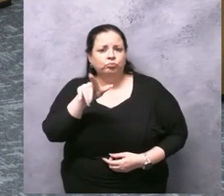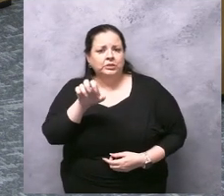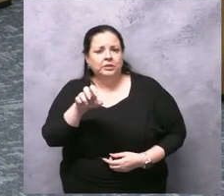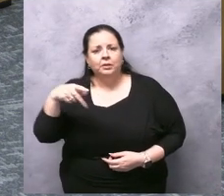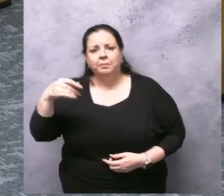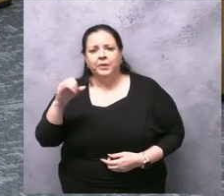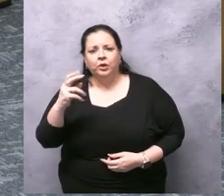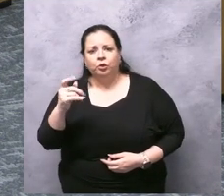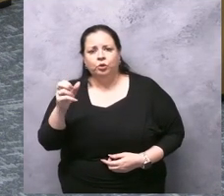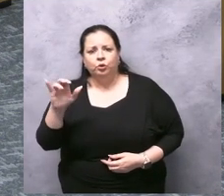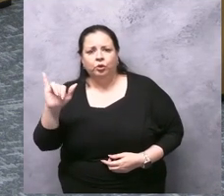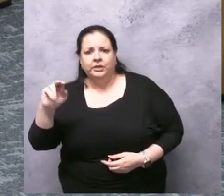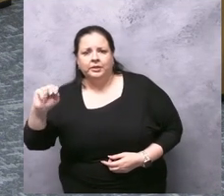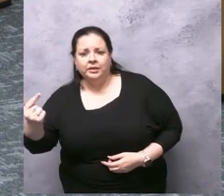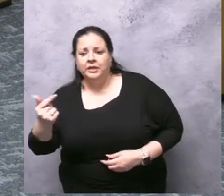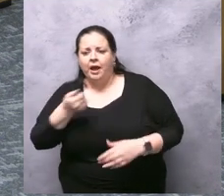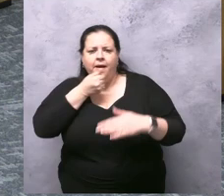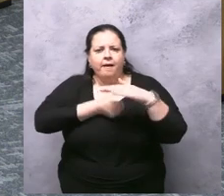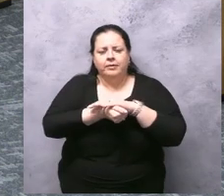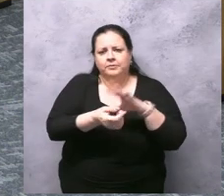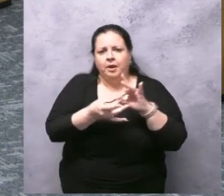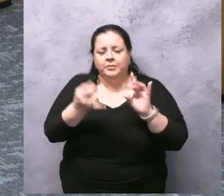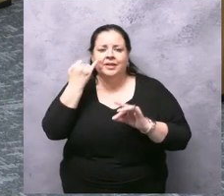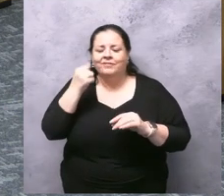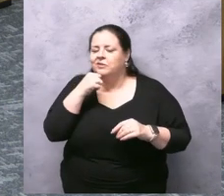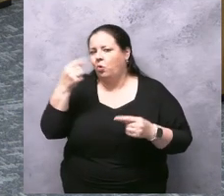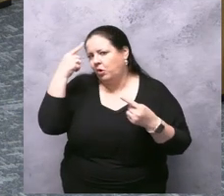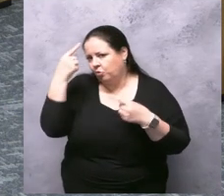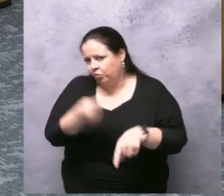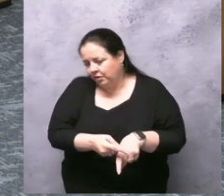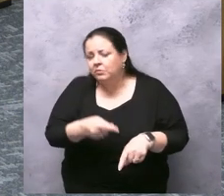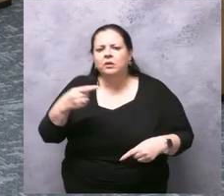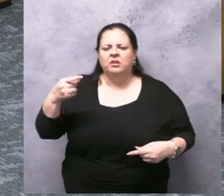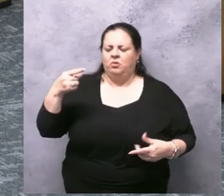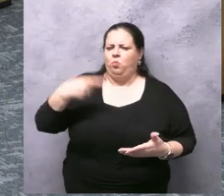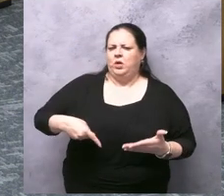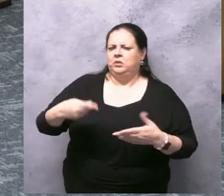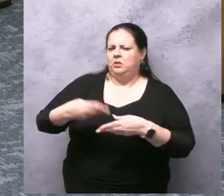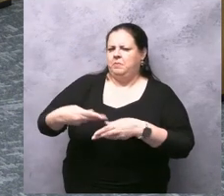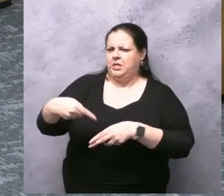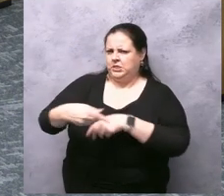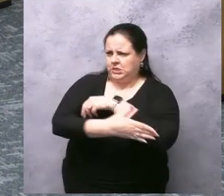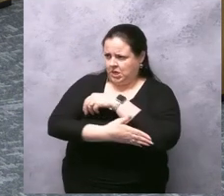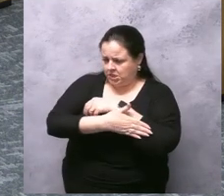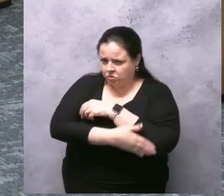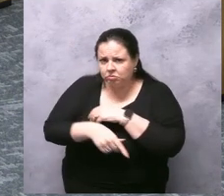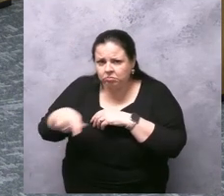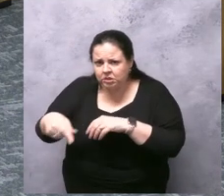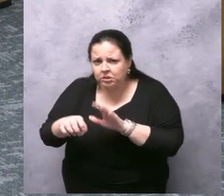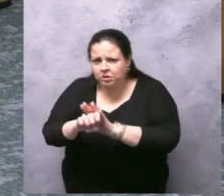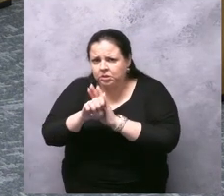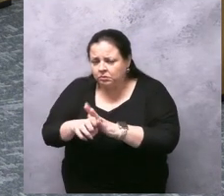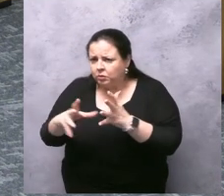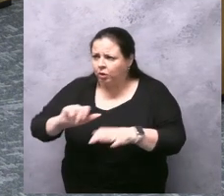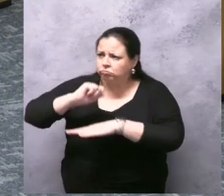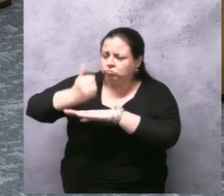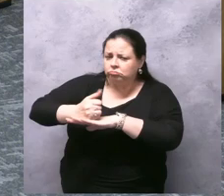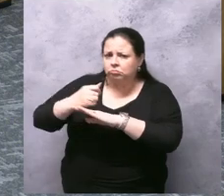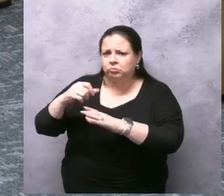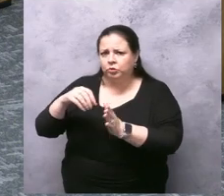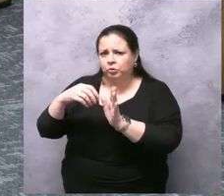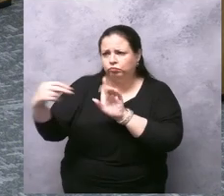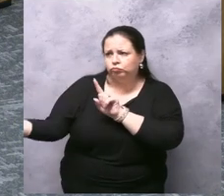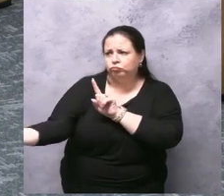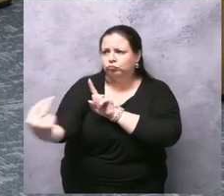Education, hiding people's comments if they don't agree with her. What country are we living in? Is this the example we want to set for our children and for the students